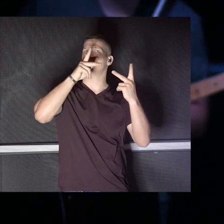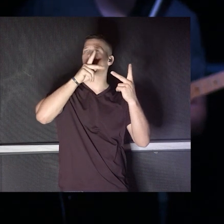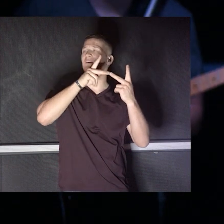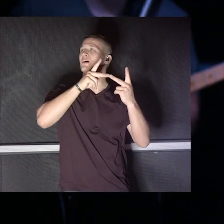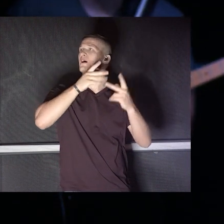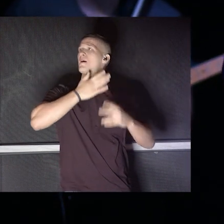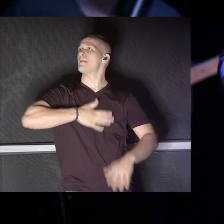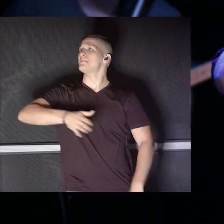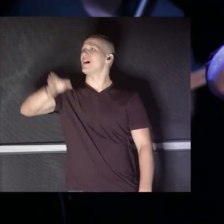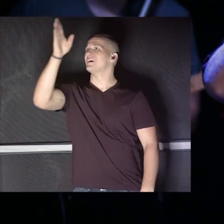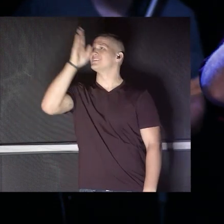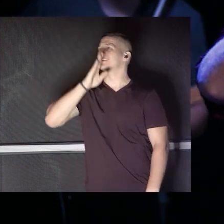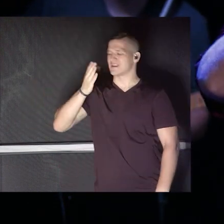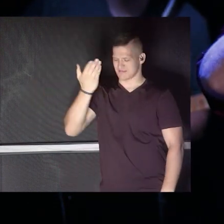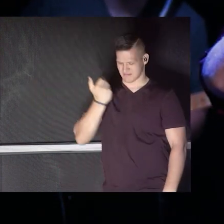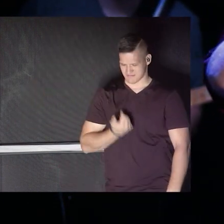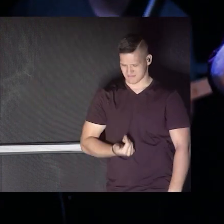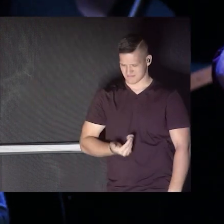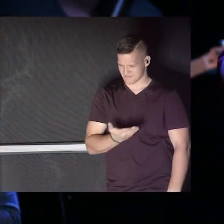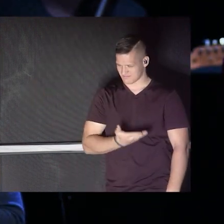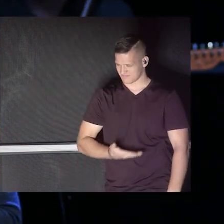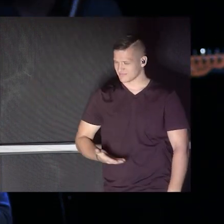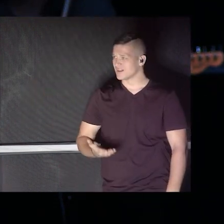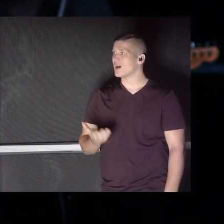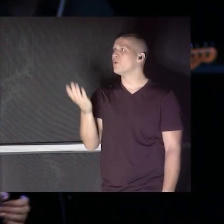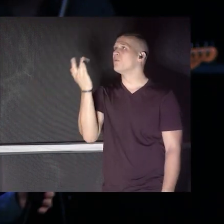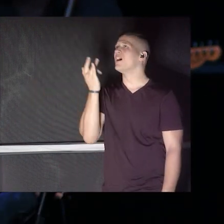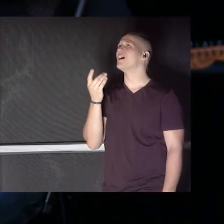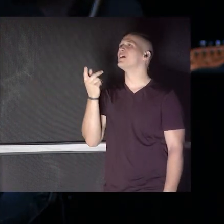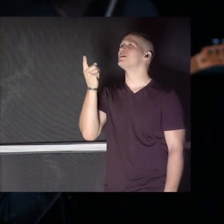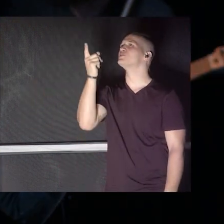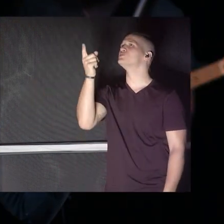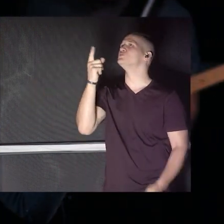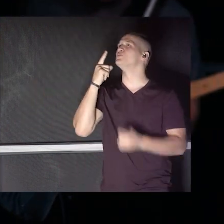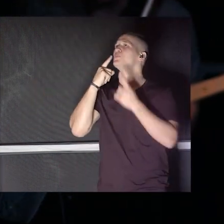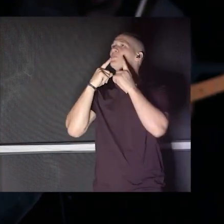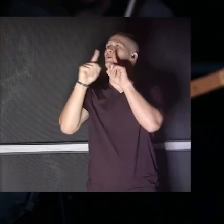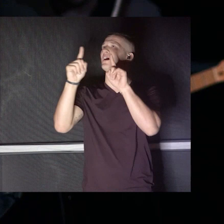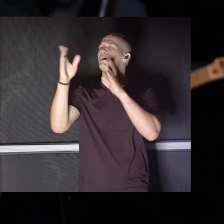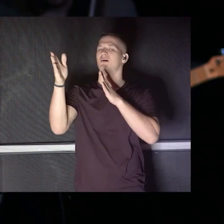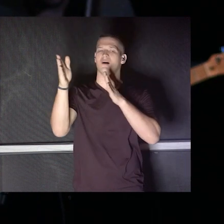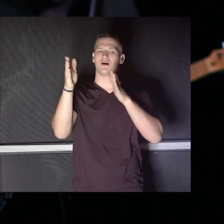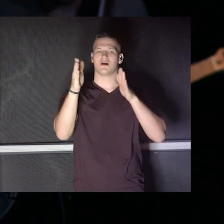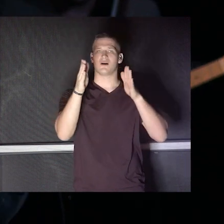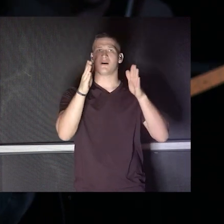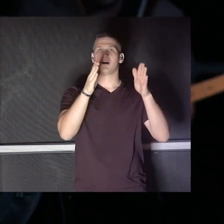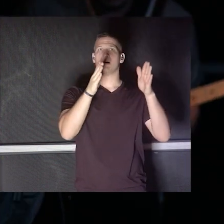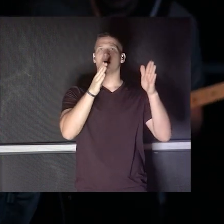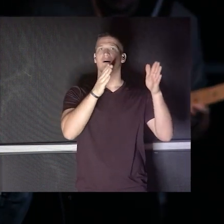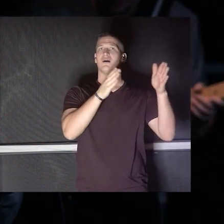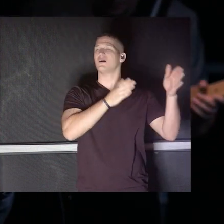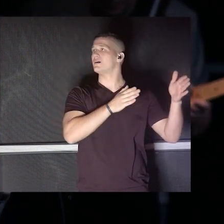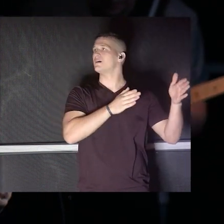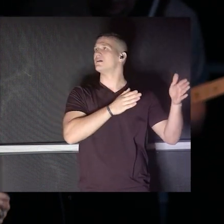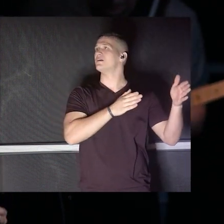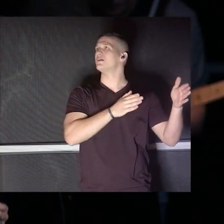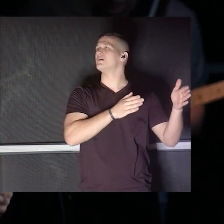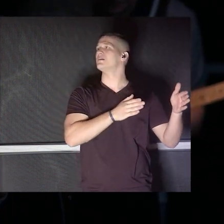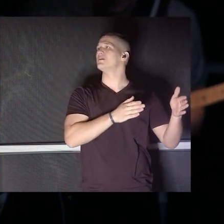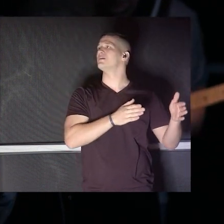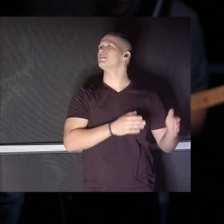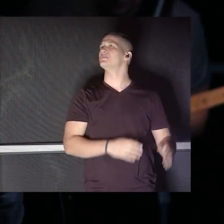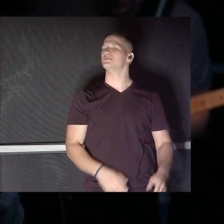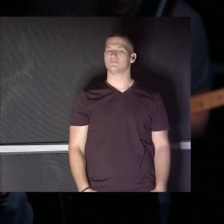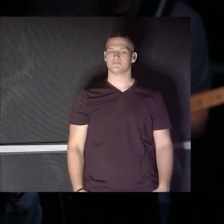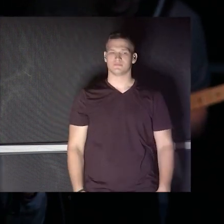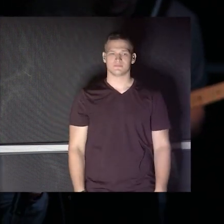here only because you made. My God, I'm standing here